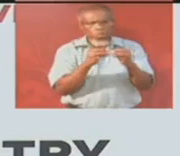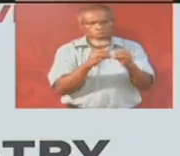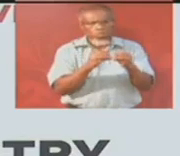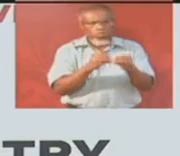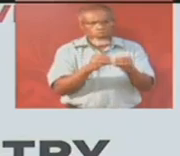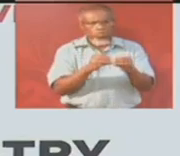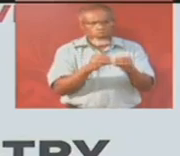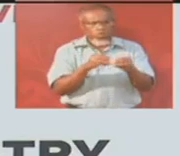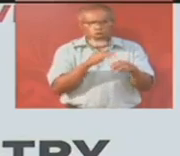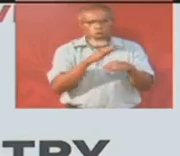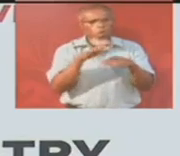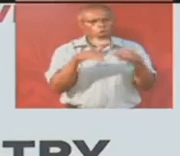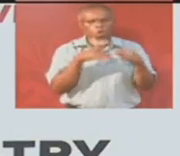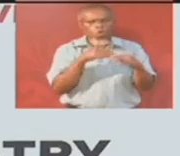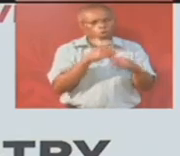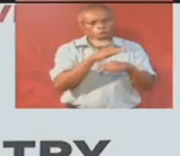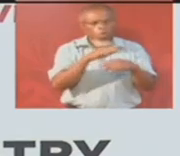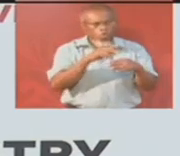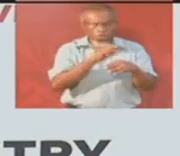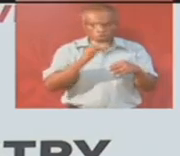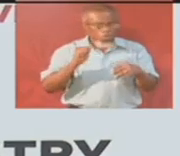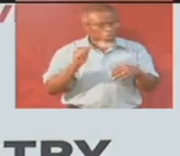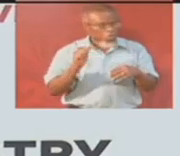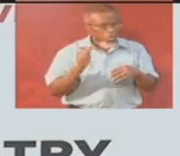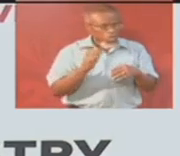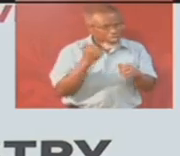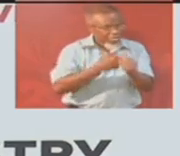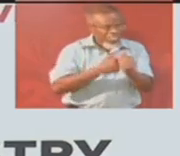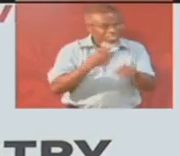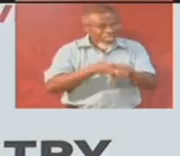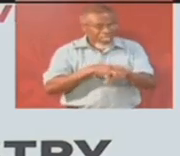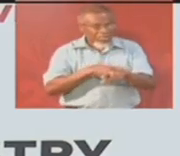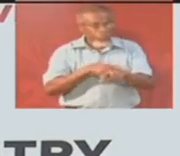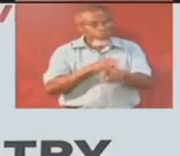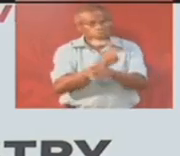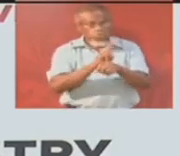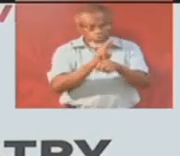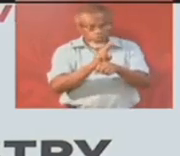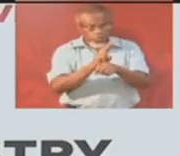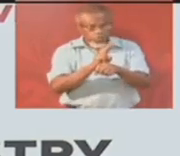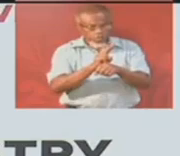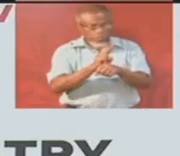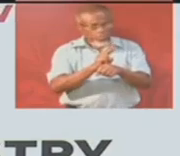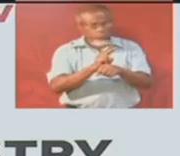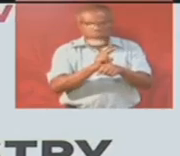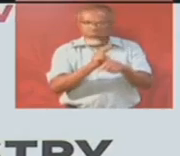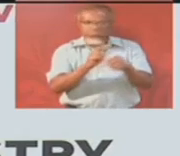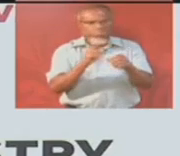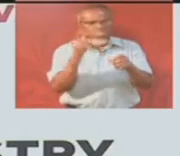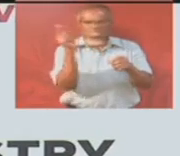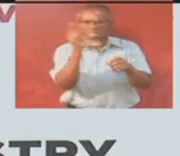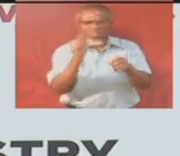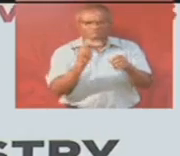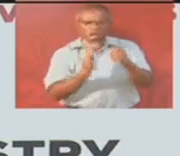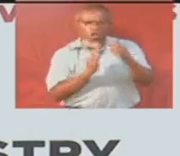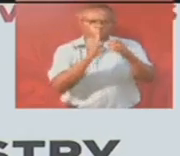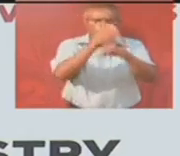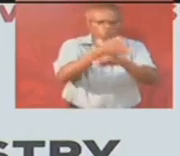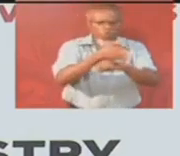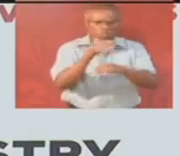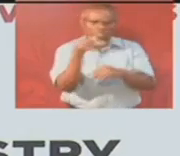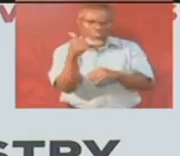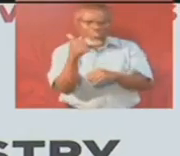correct? Prior to now, we never had to use more than 10 ventilators out of the stock of